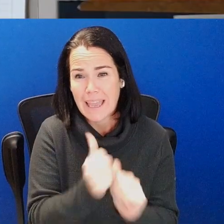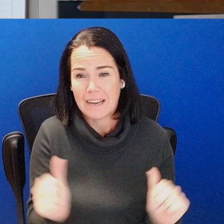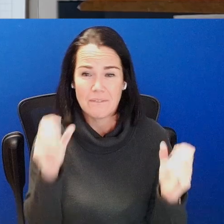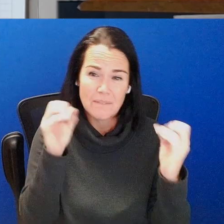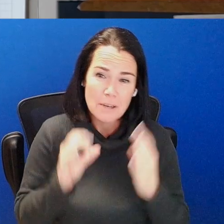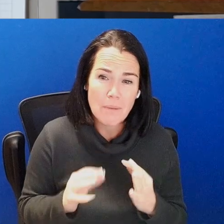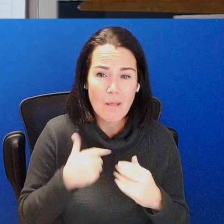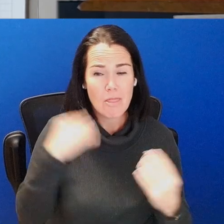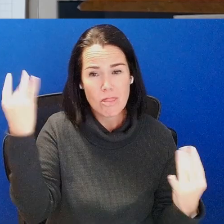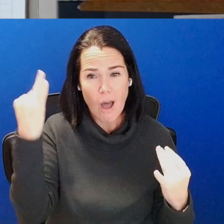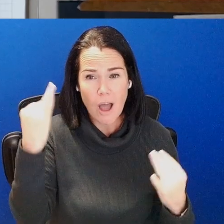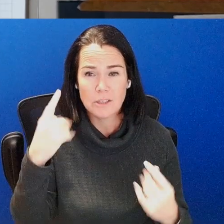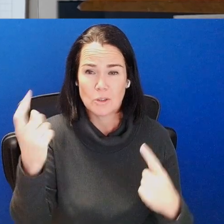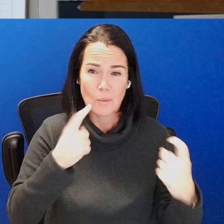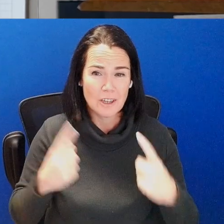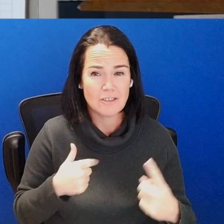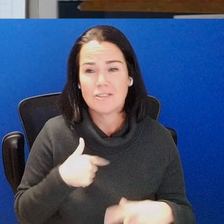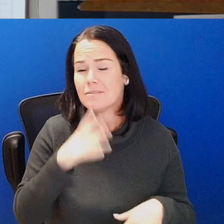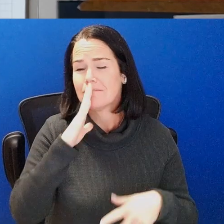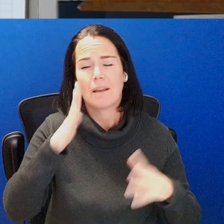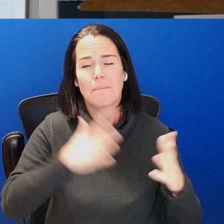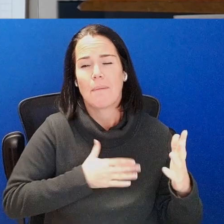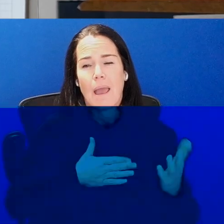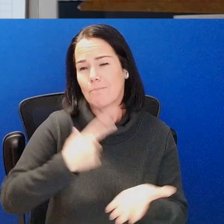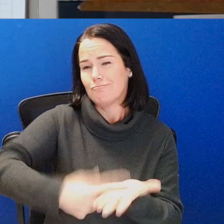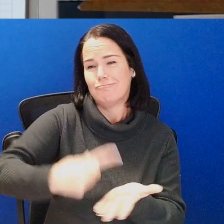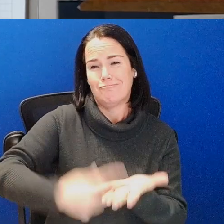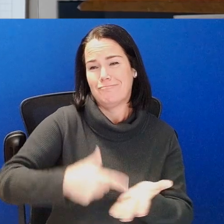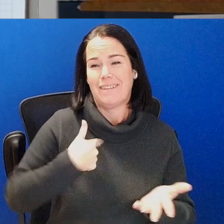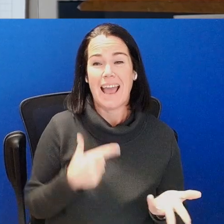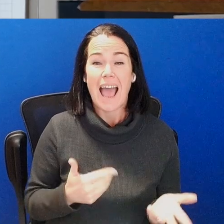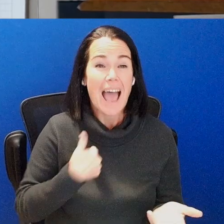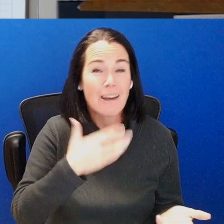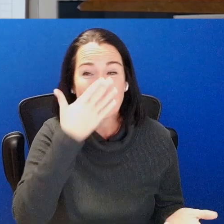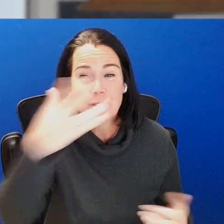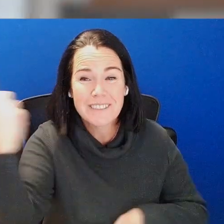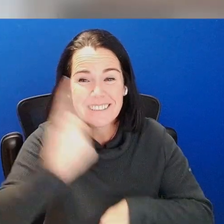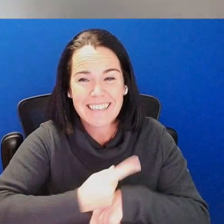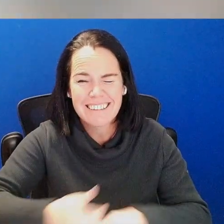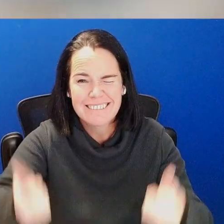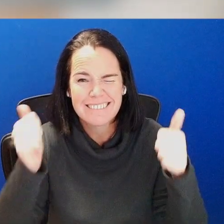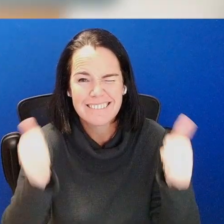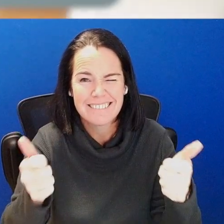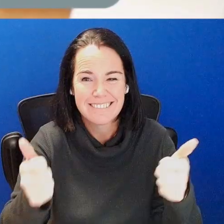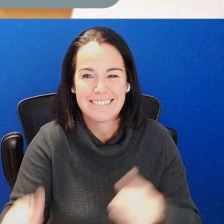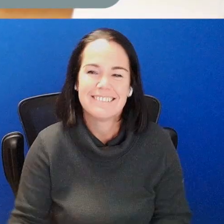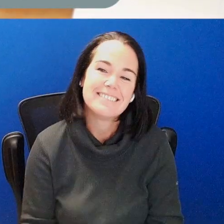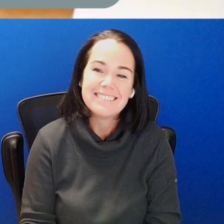any thoughts, any questions. Happy to talk. Have a good day.